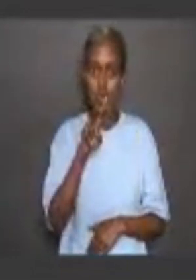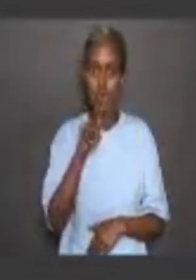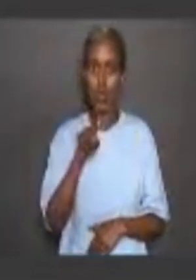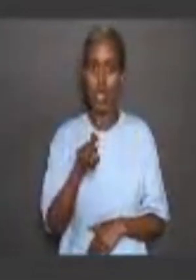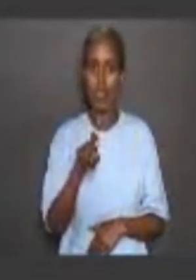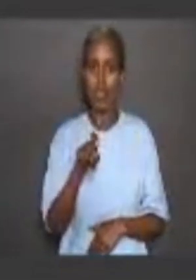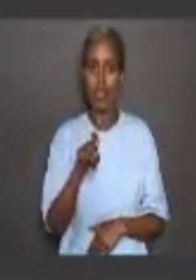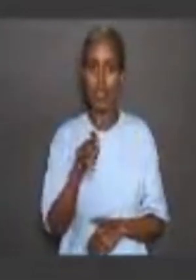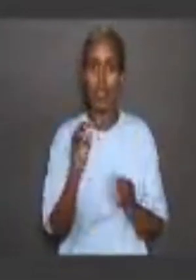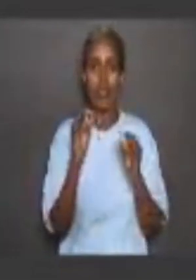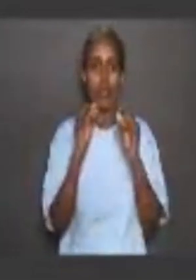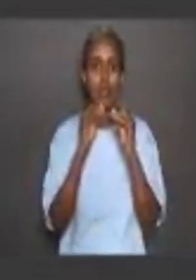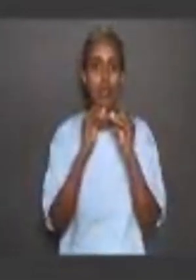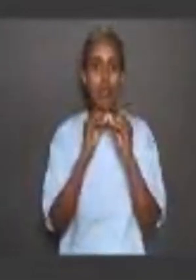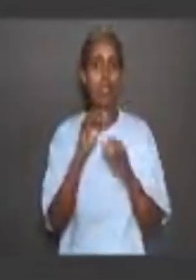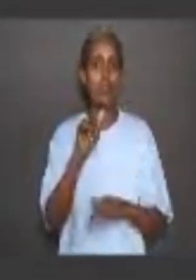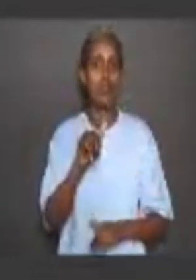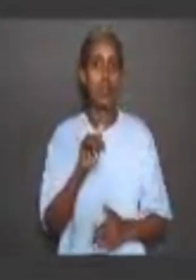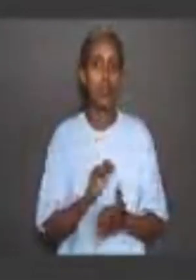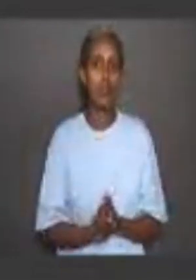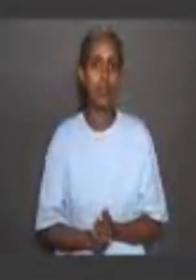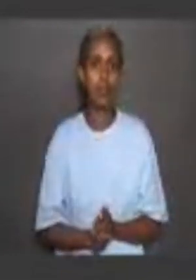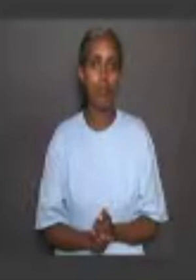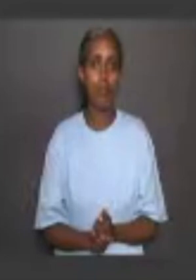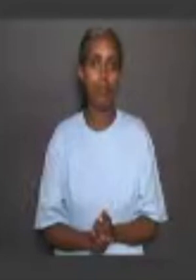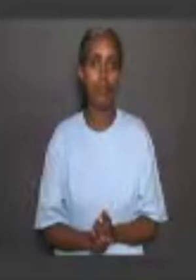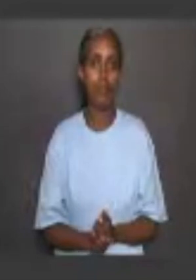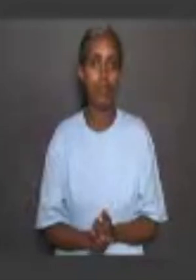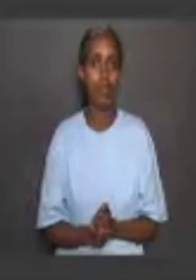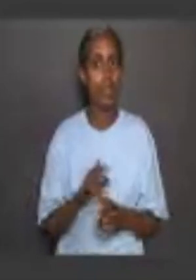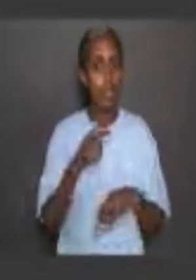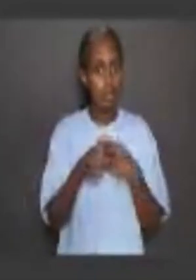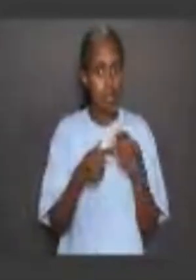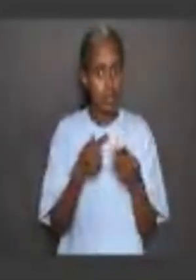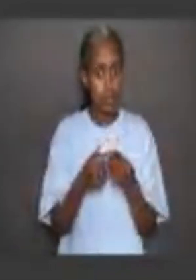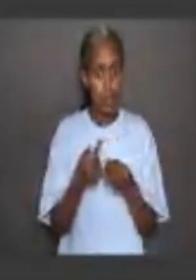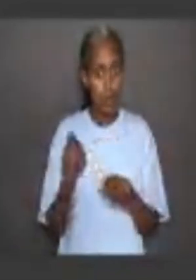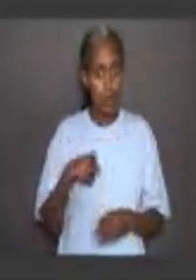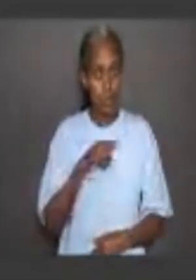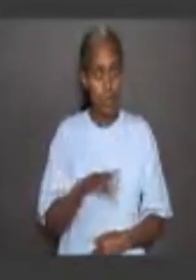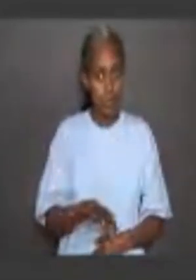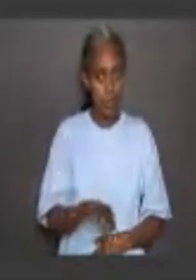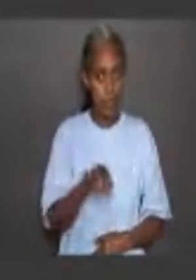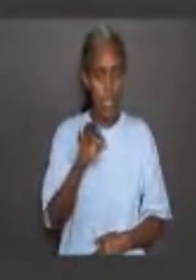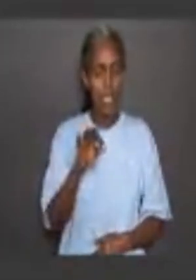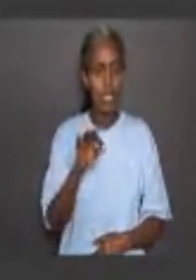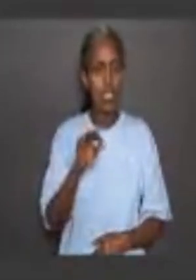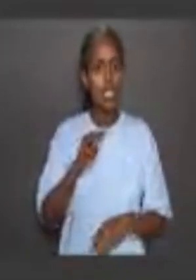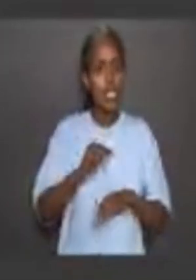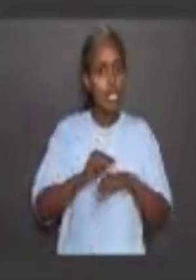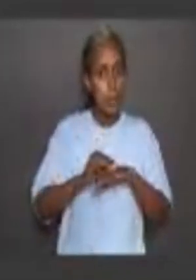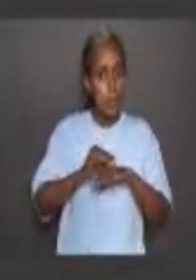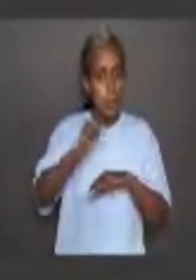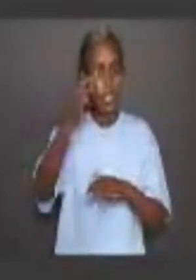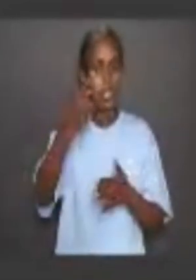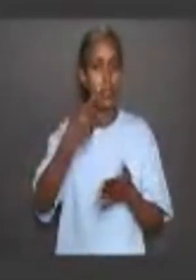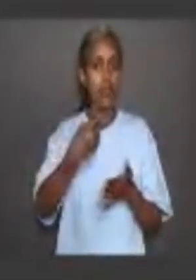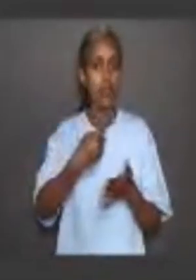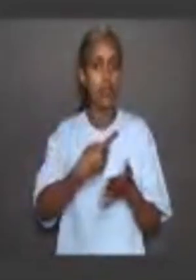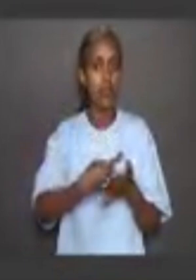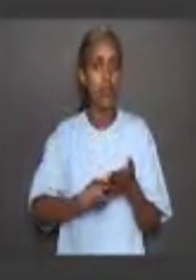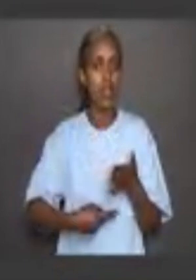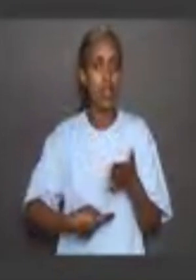equation 2X plus Y. So we want to find the